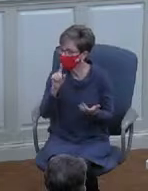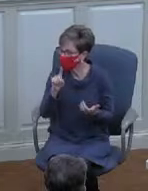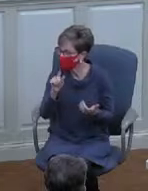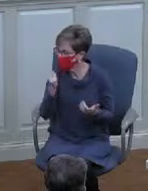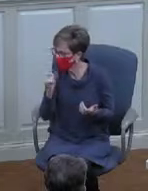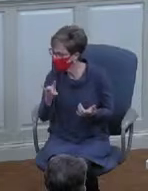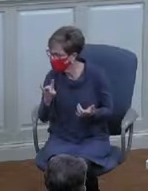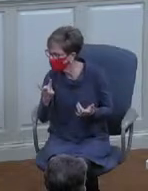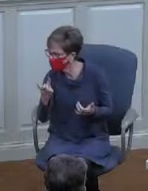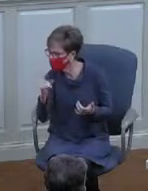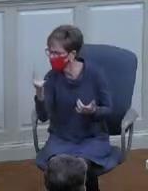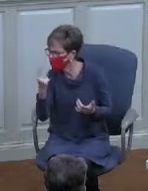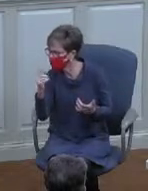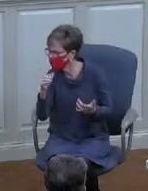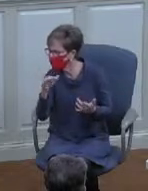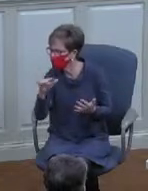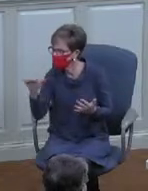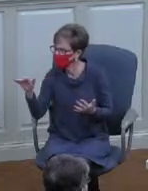61.810C.